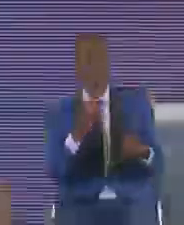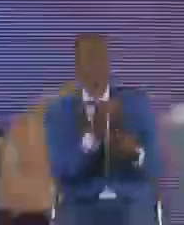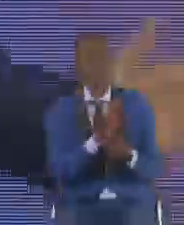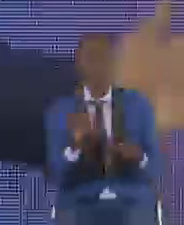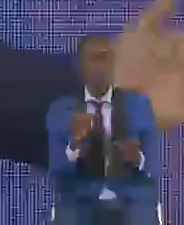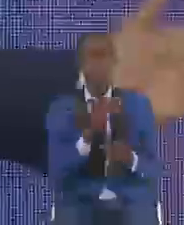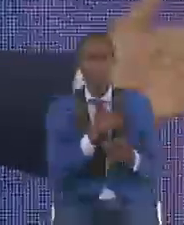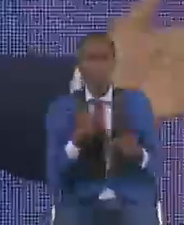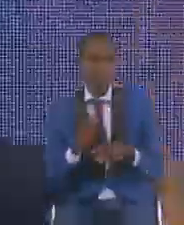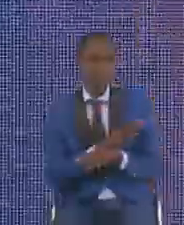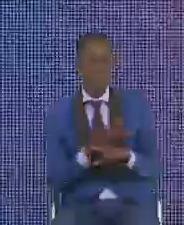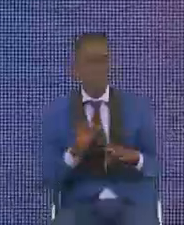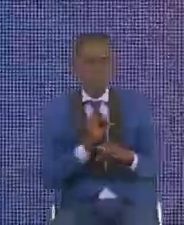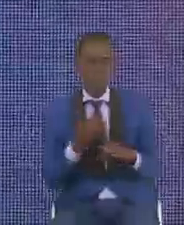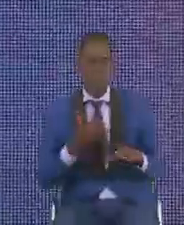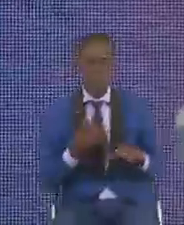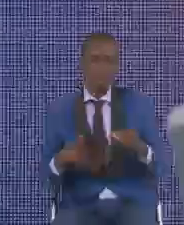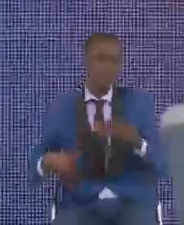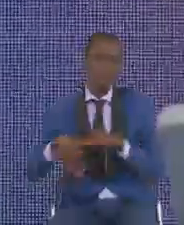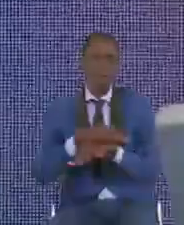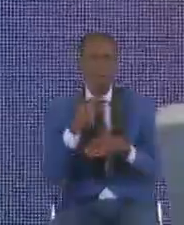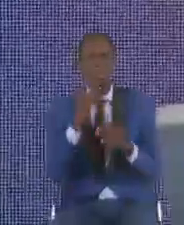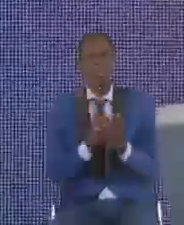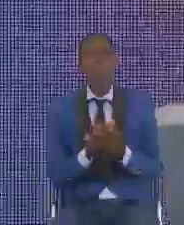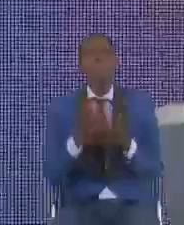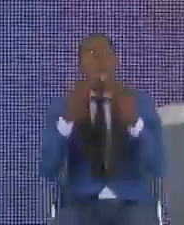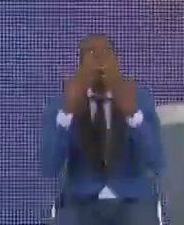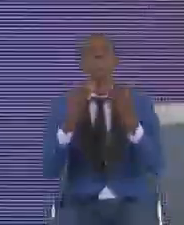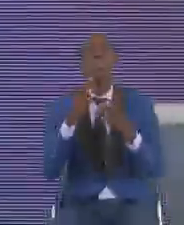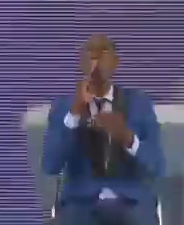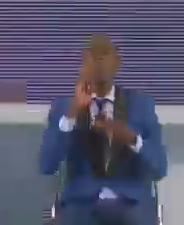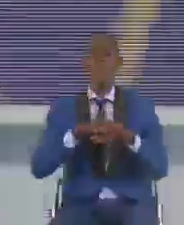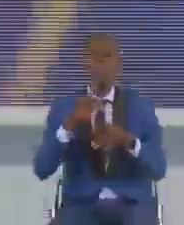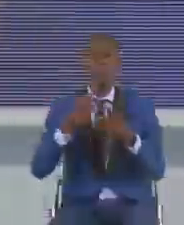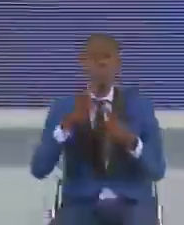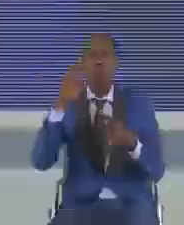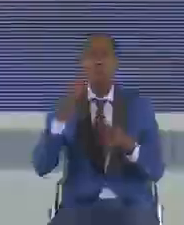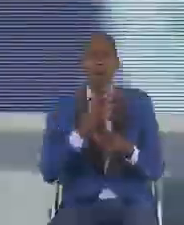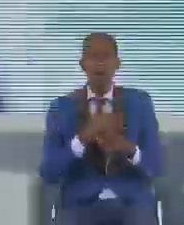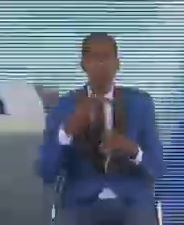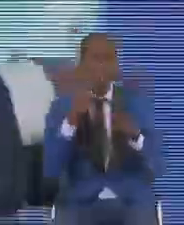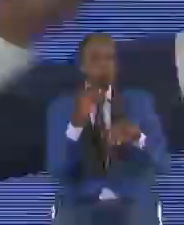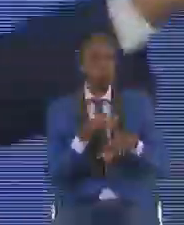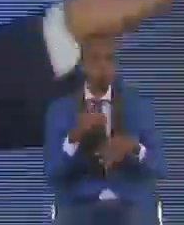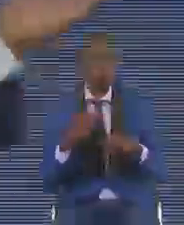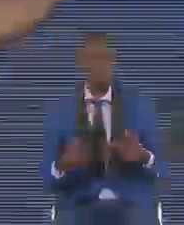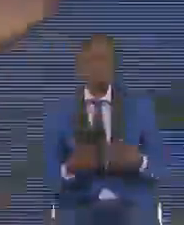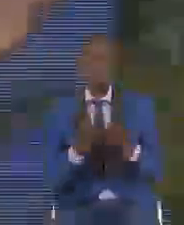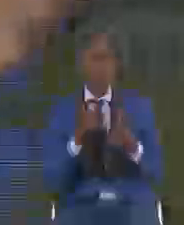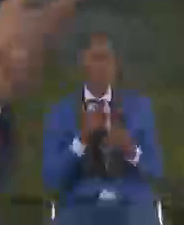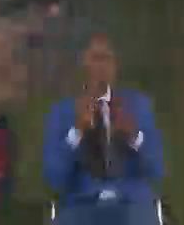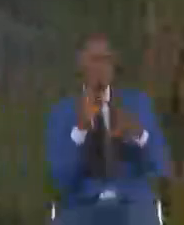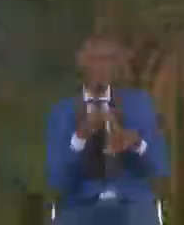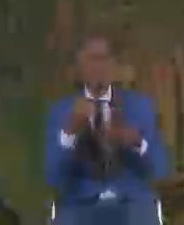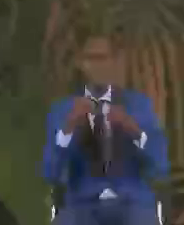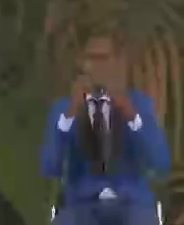the distance I've covered, and I say, thanks be unto God. I look at the challenges, and I look at the